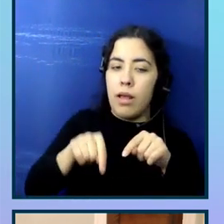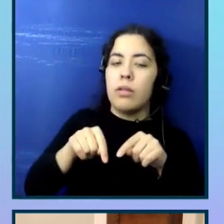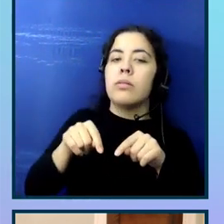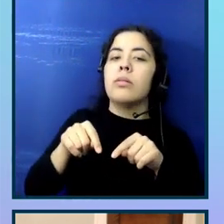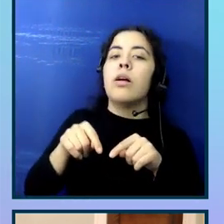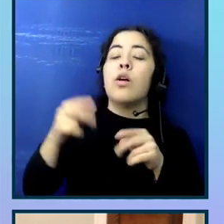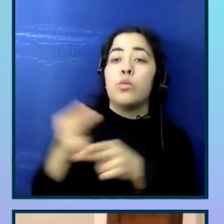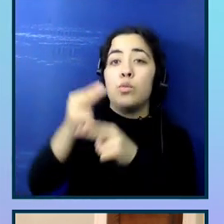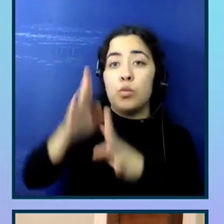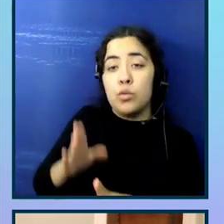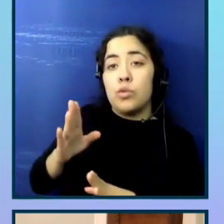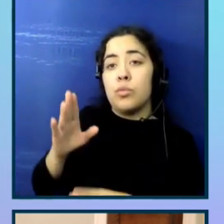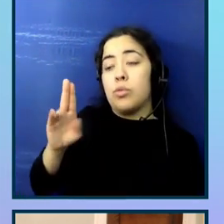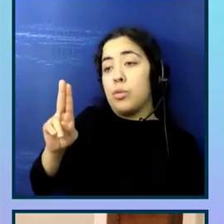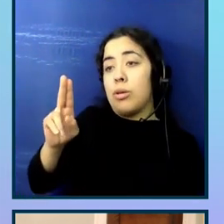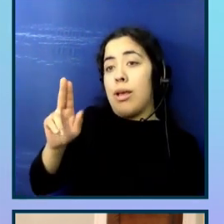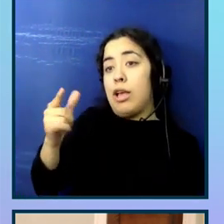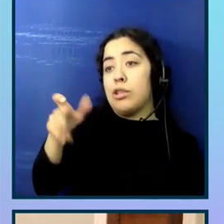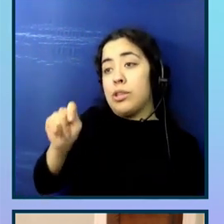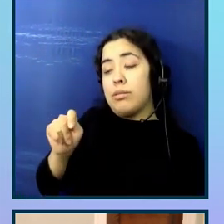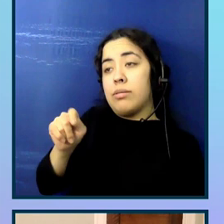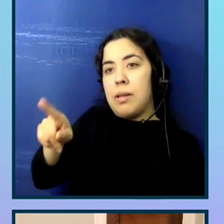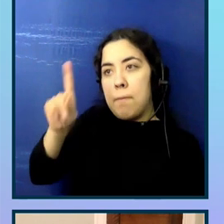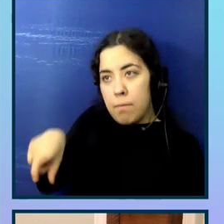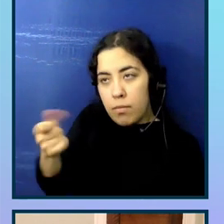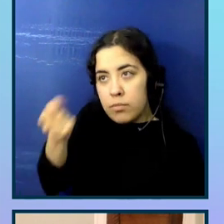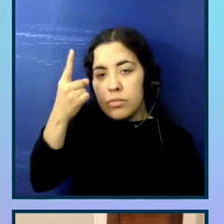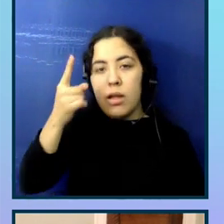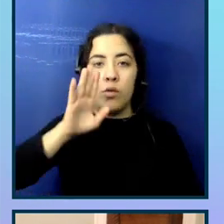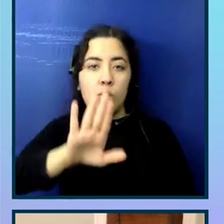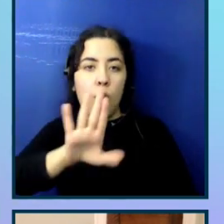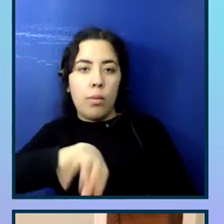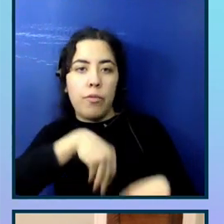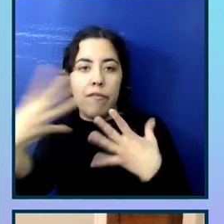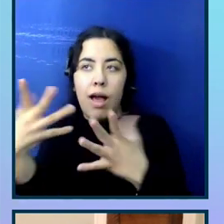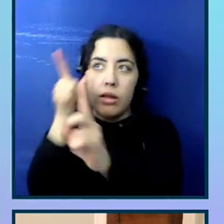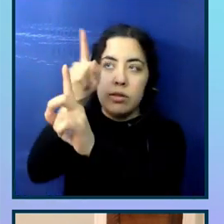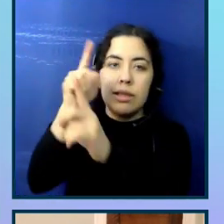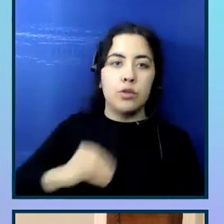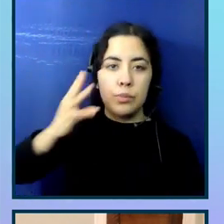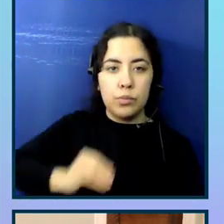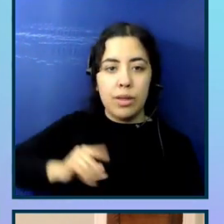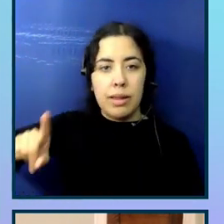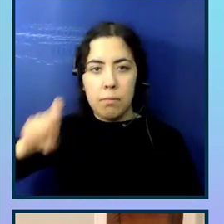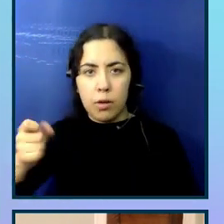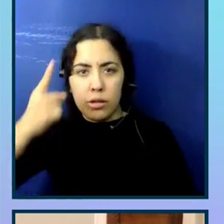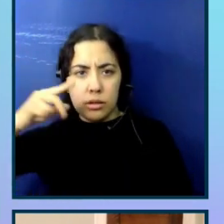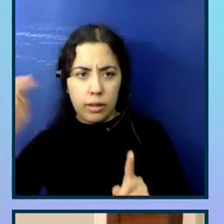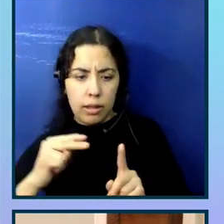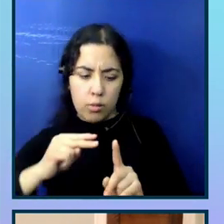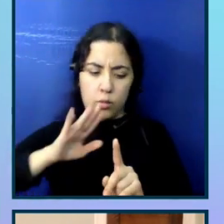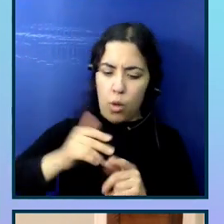user agents understand the experience you are trying to provide. It is vital that user agents understand what you are trying to